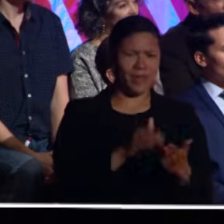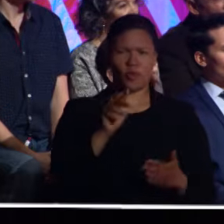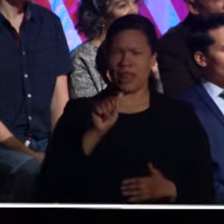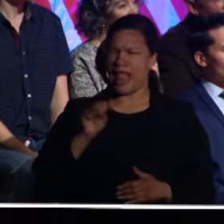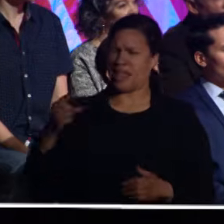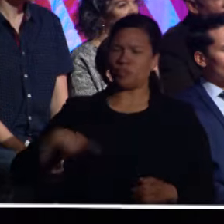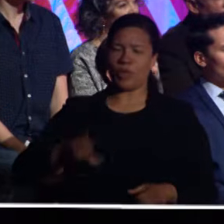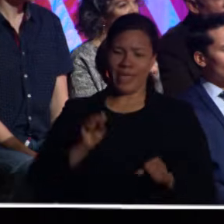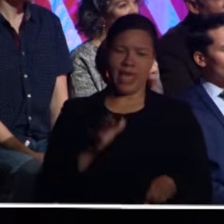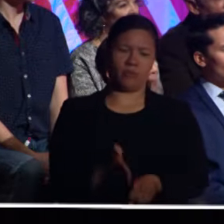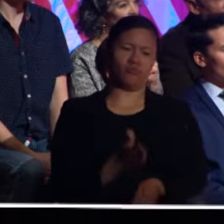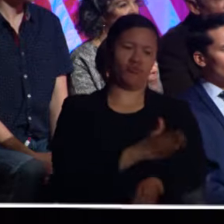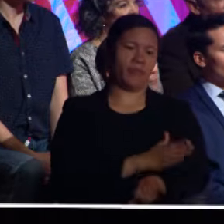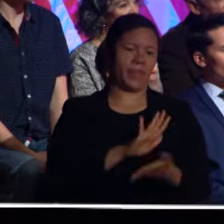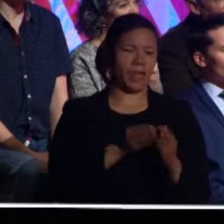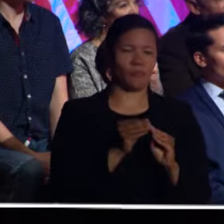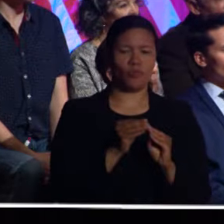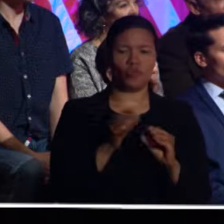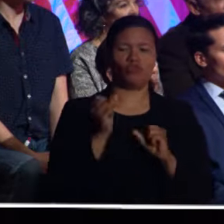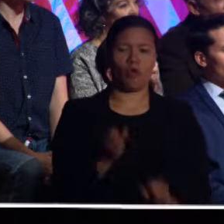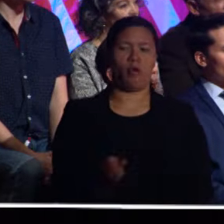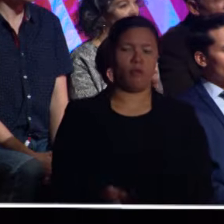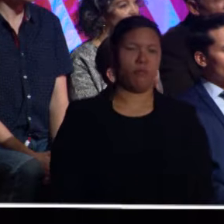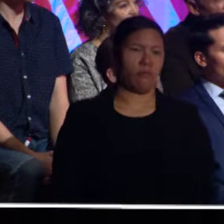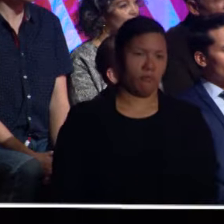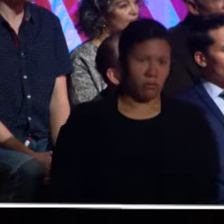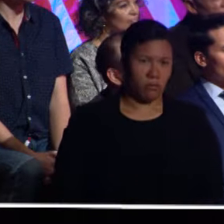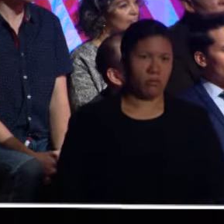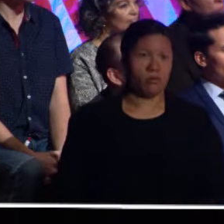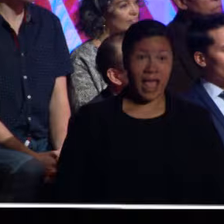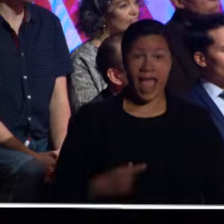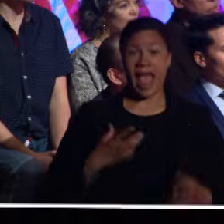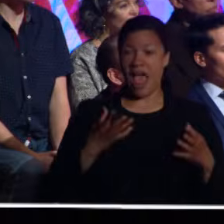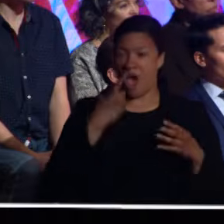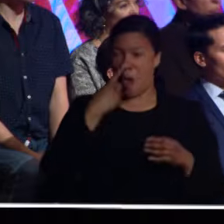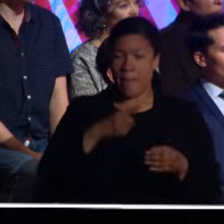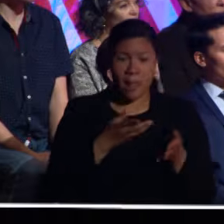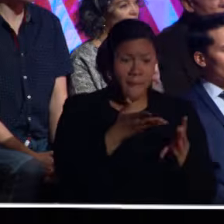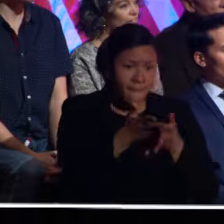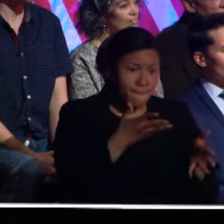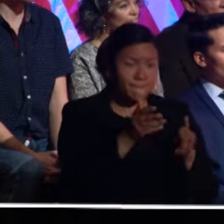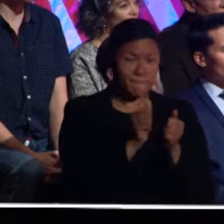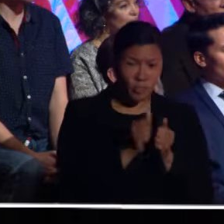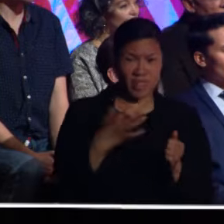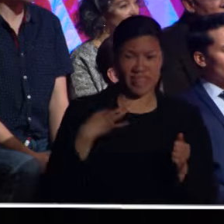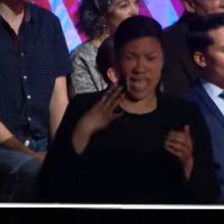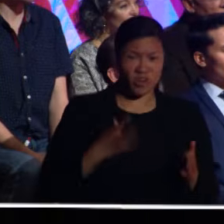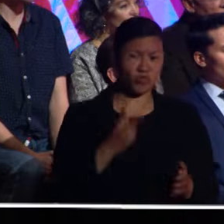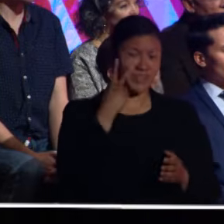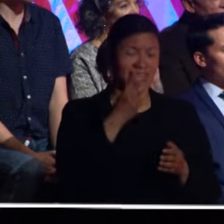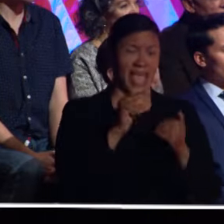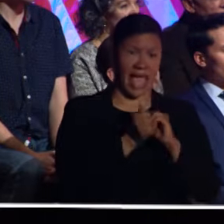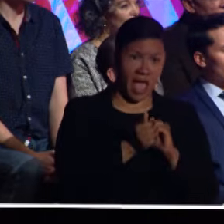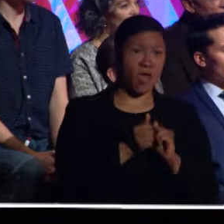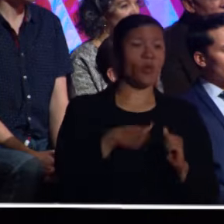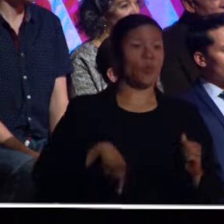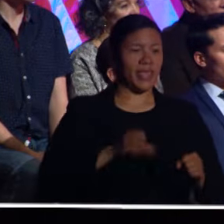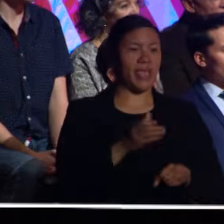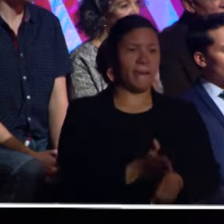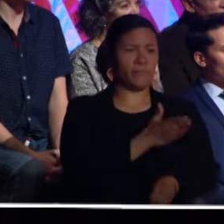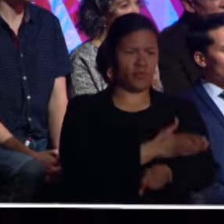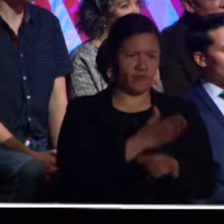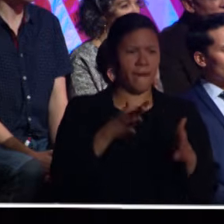I look forward to engaging candidates on how their policy platforms will help America's cities. We've